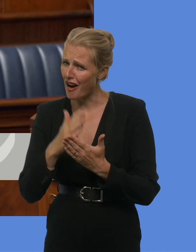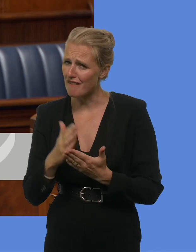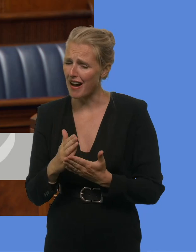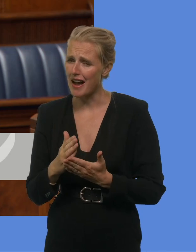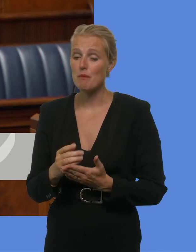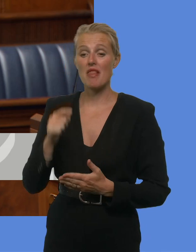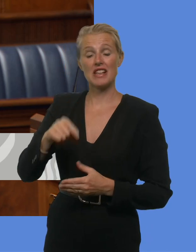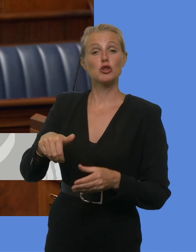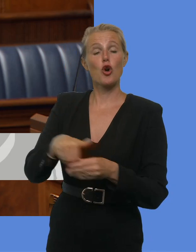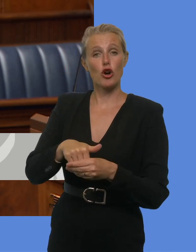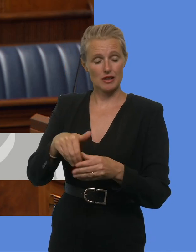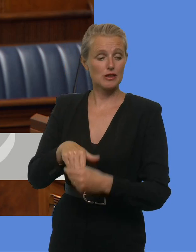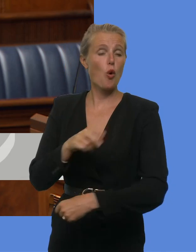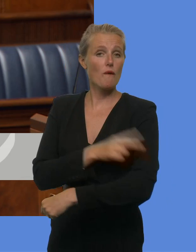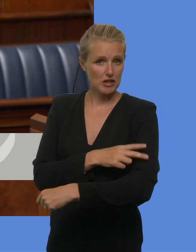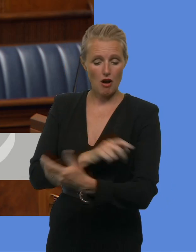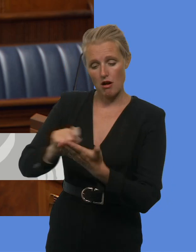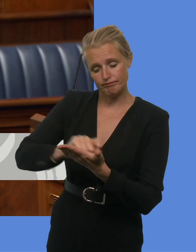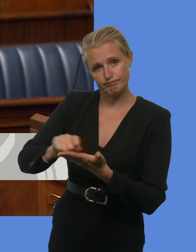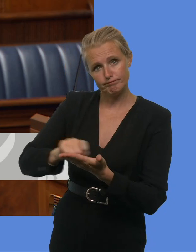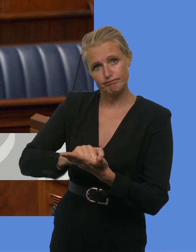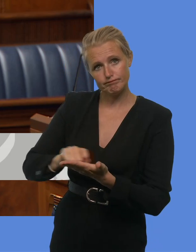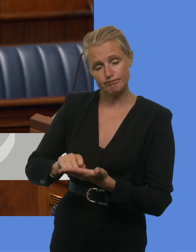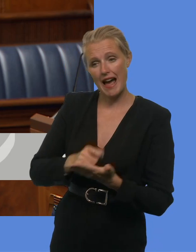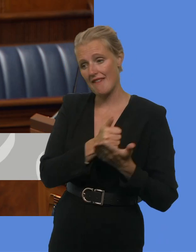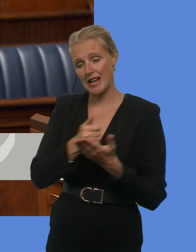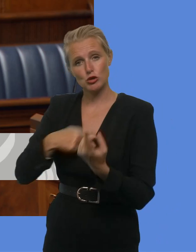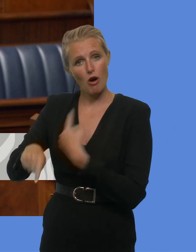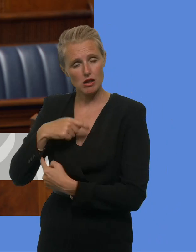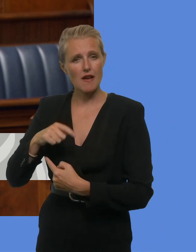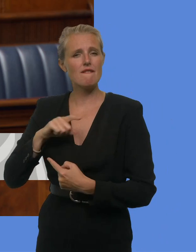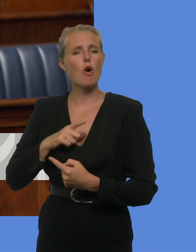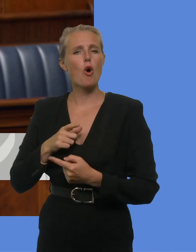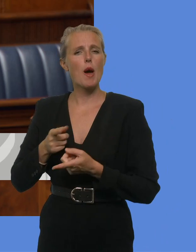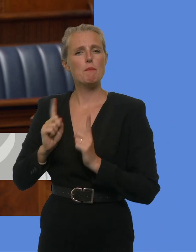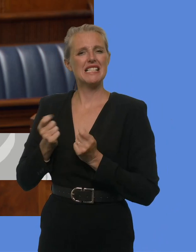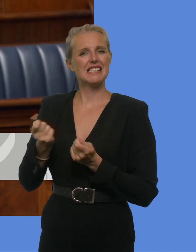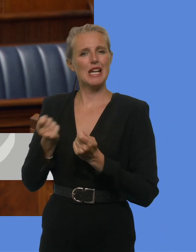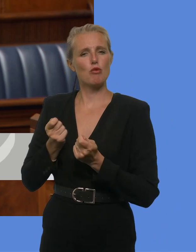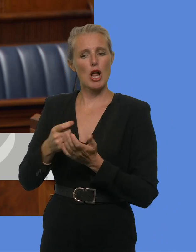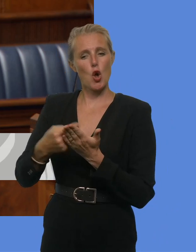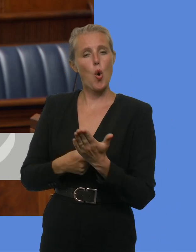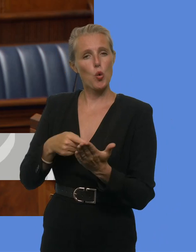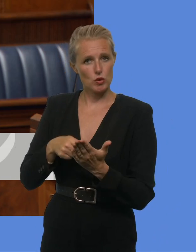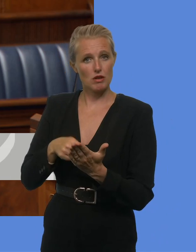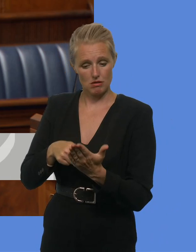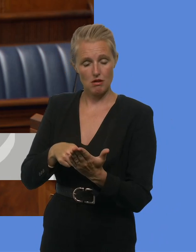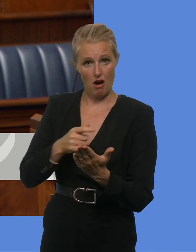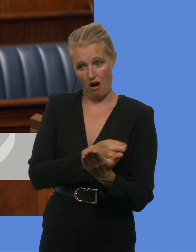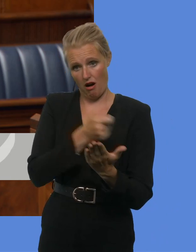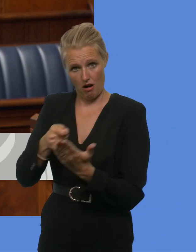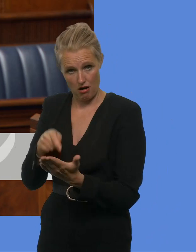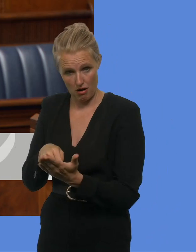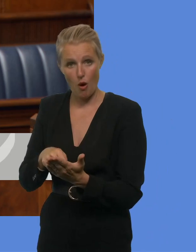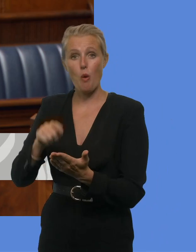we can confirm that officials are preparing advice to us on revisions to the Ministerial Code, principally to reflect the amendments made by the Executive